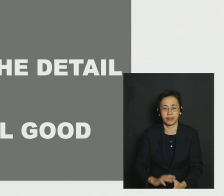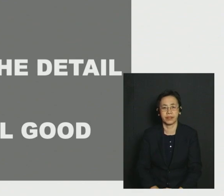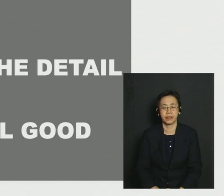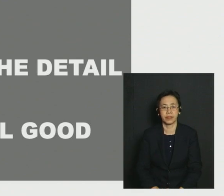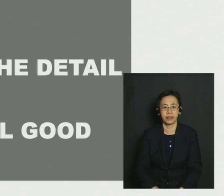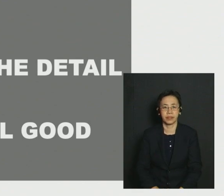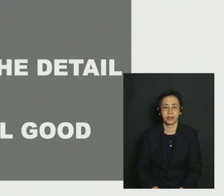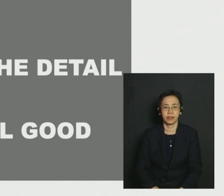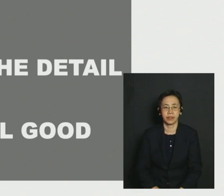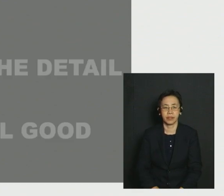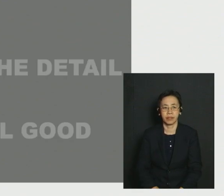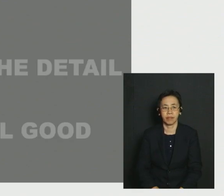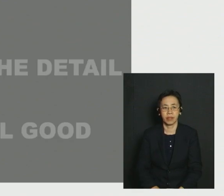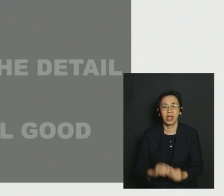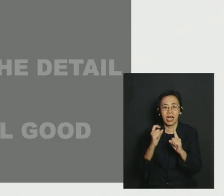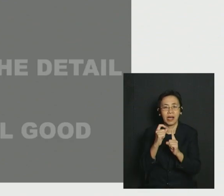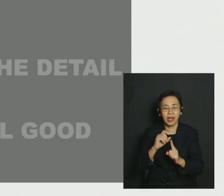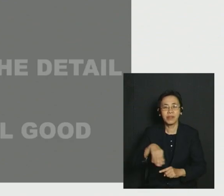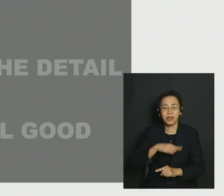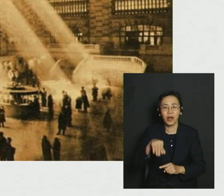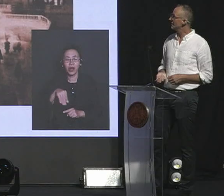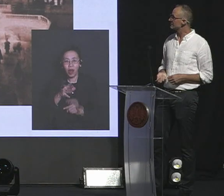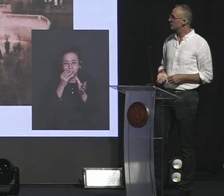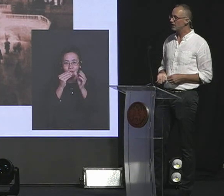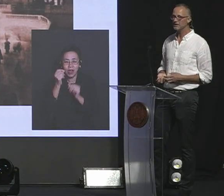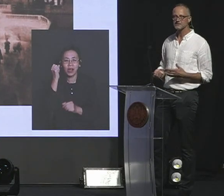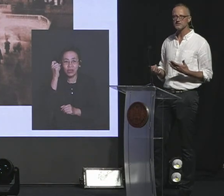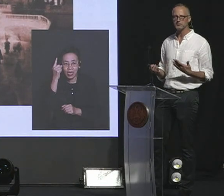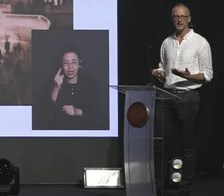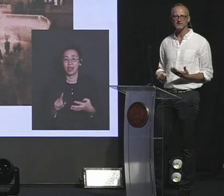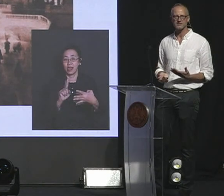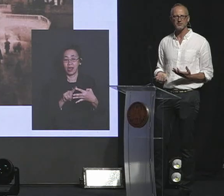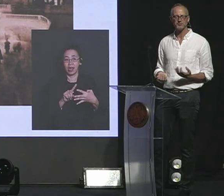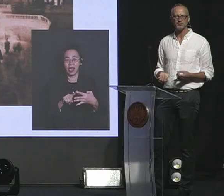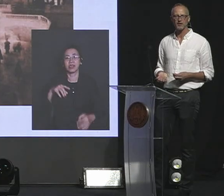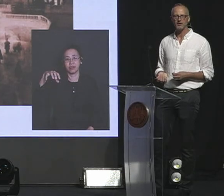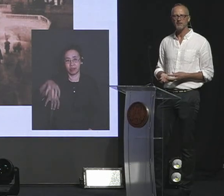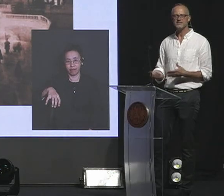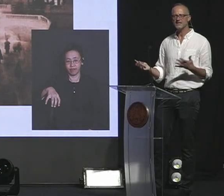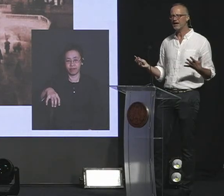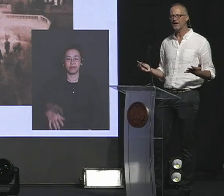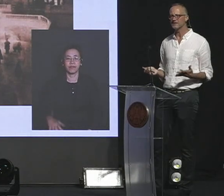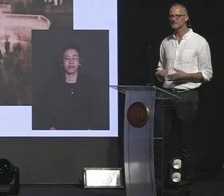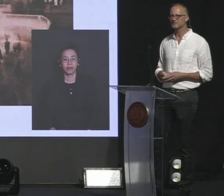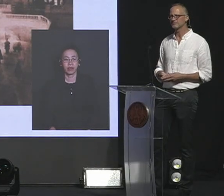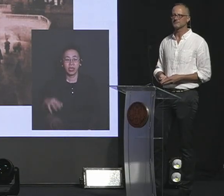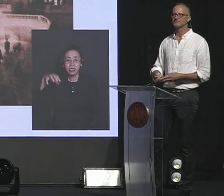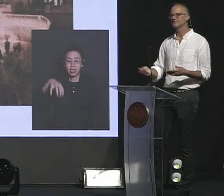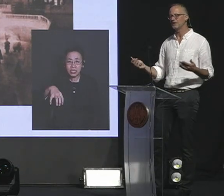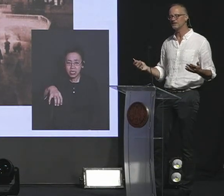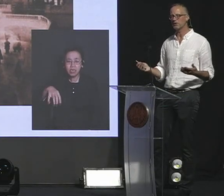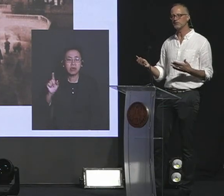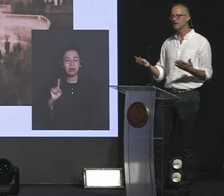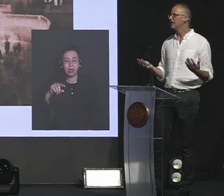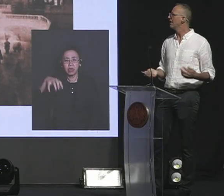everybody will understand what we're talking about. Starting with place, creating a sense of place. Every city has,